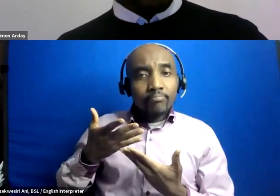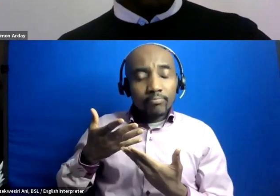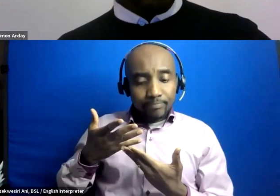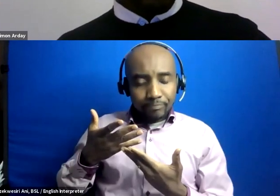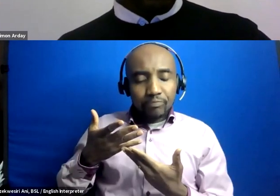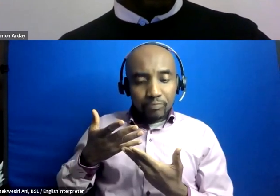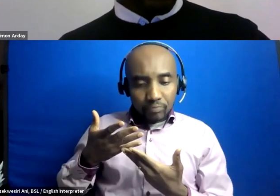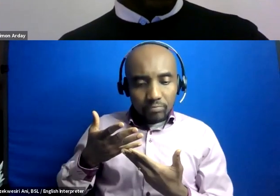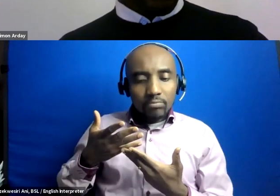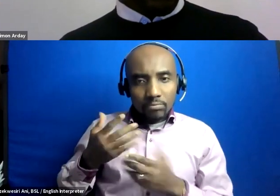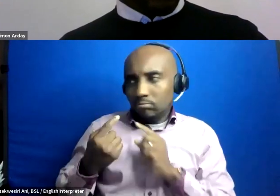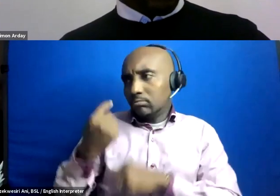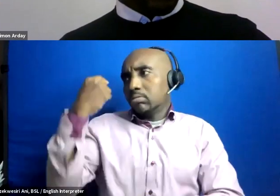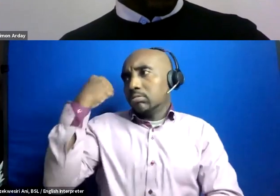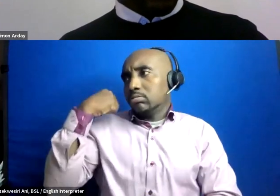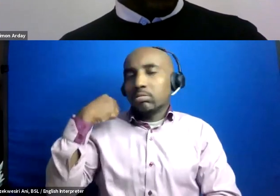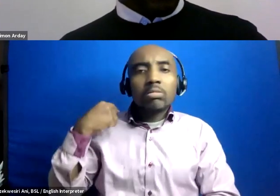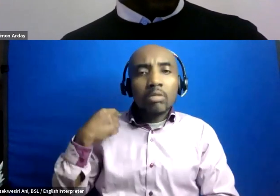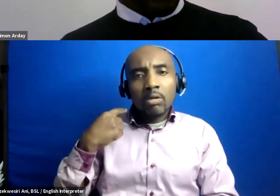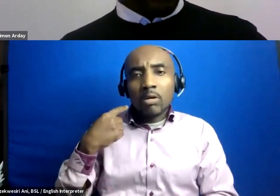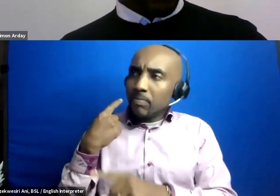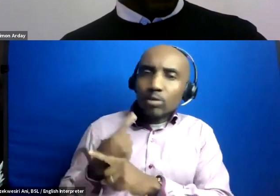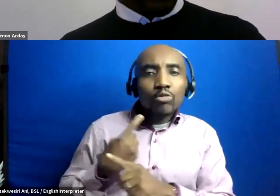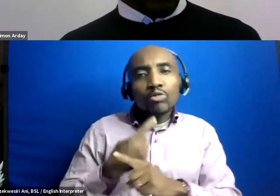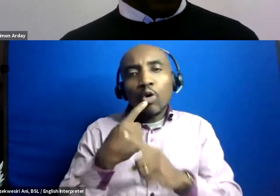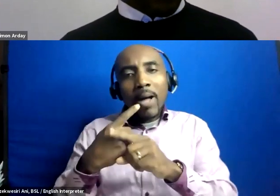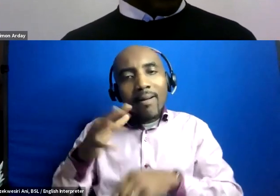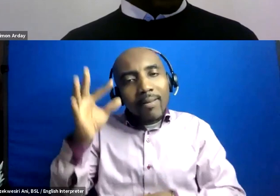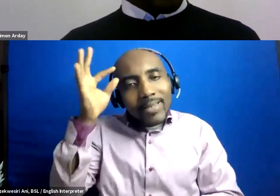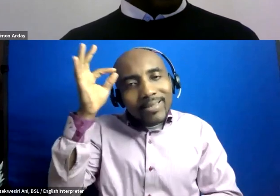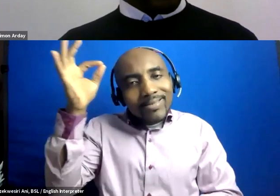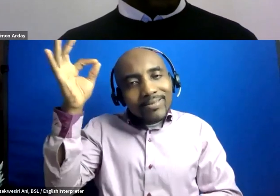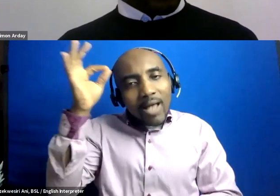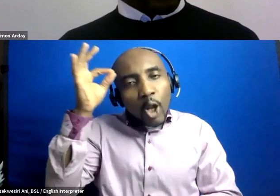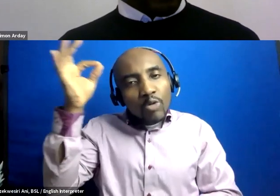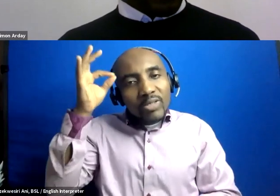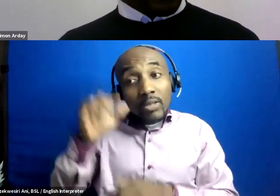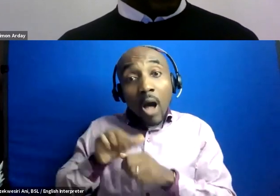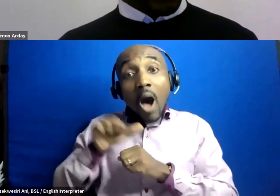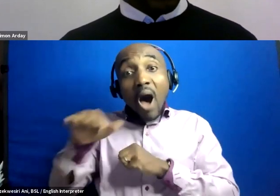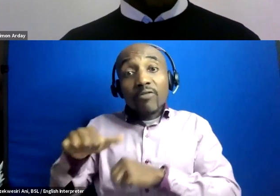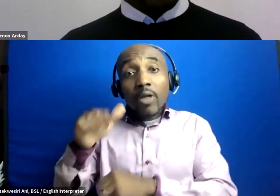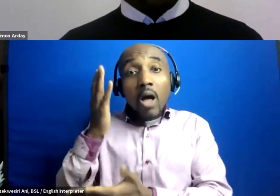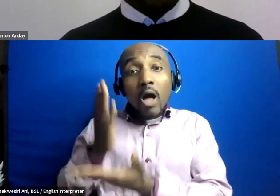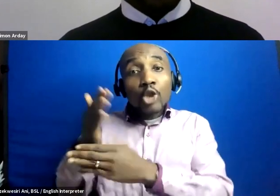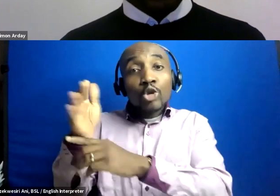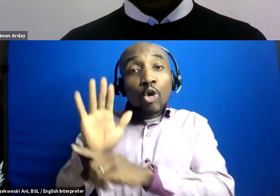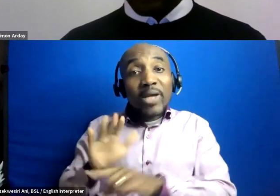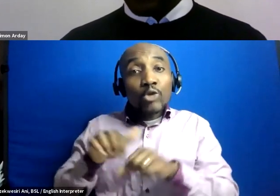about psychoses in the days just after my documentary went out,